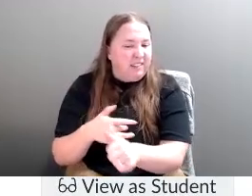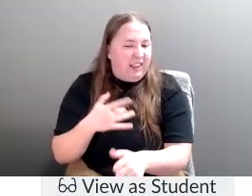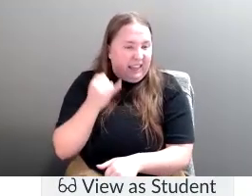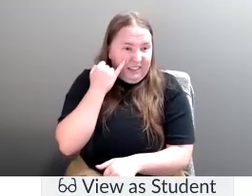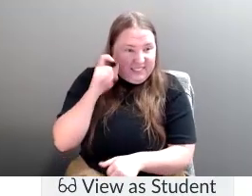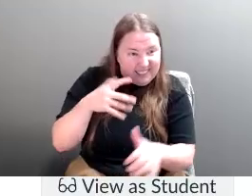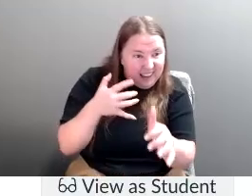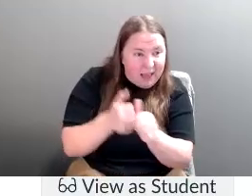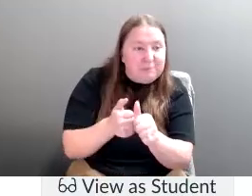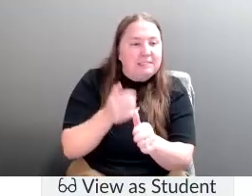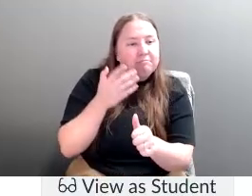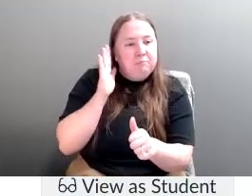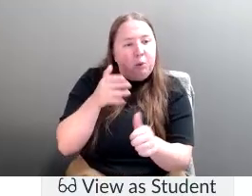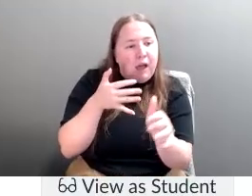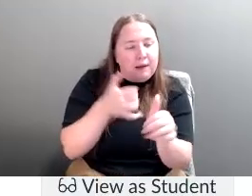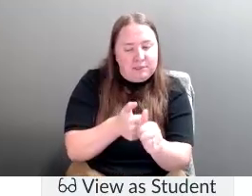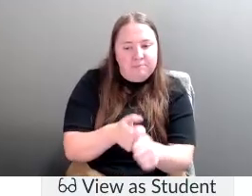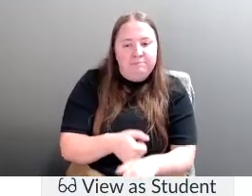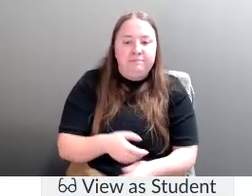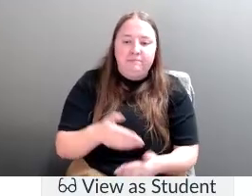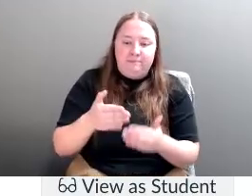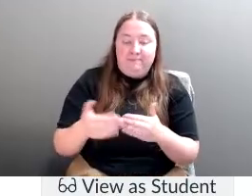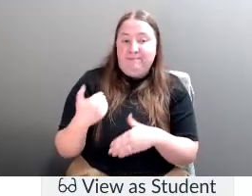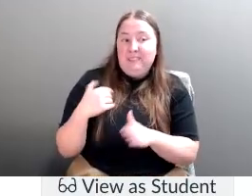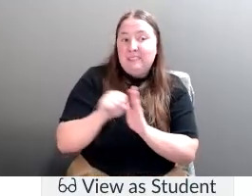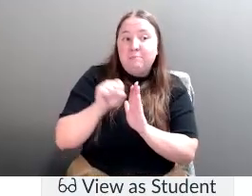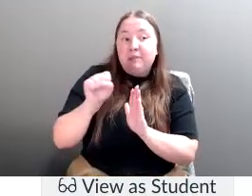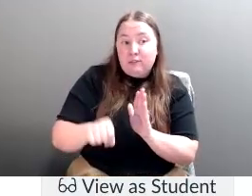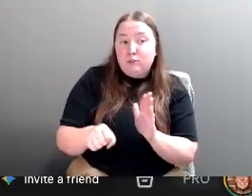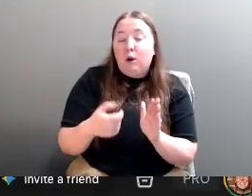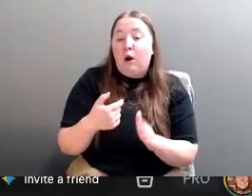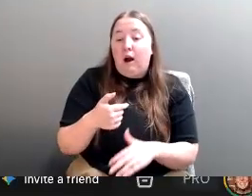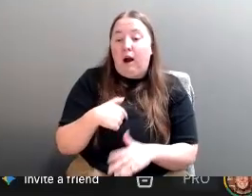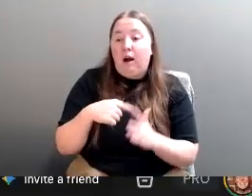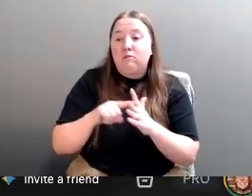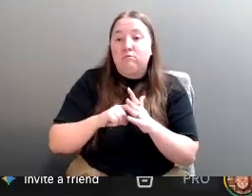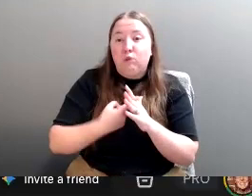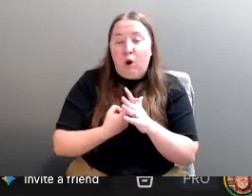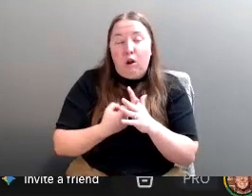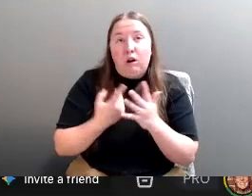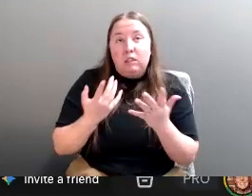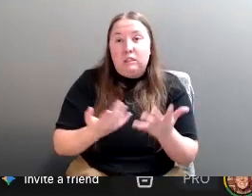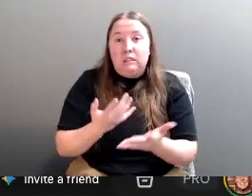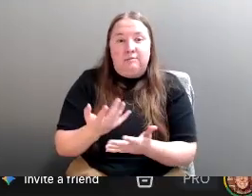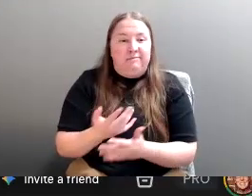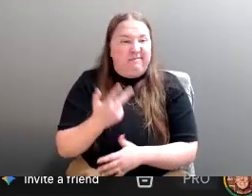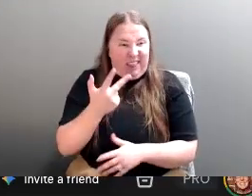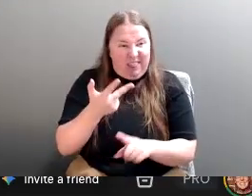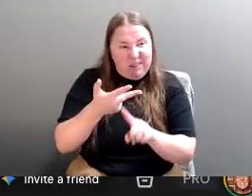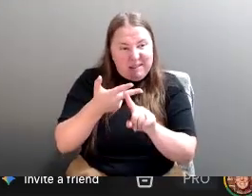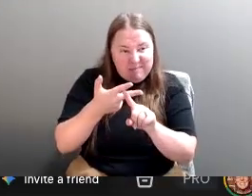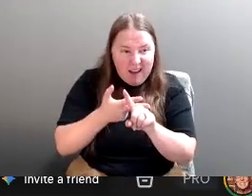be updated. But at the end of this last semester, I started what turned out to be a